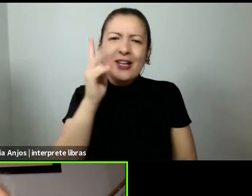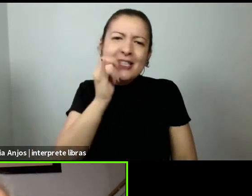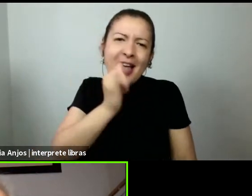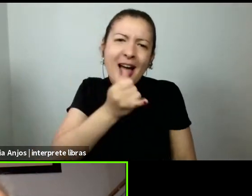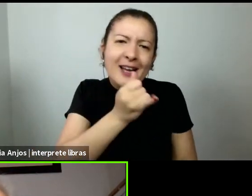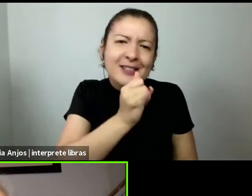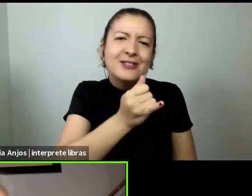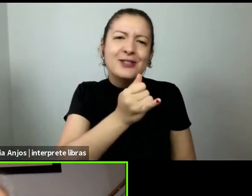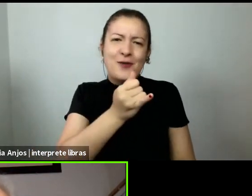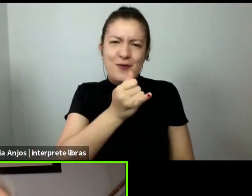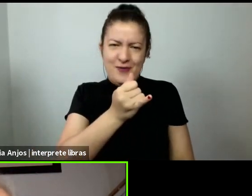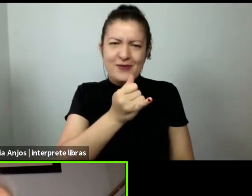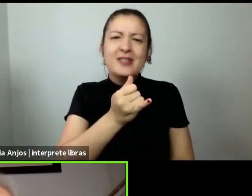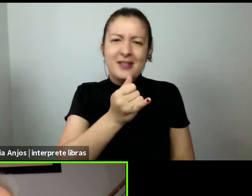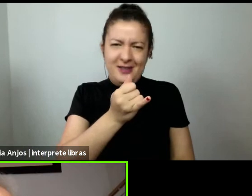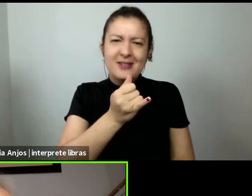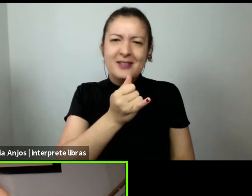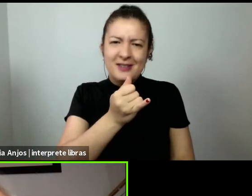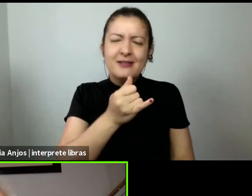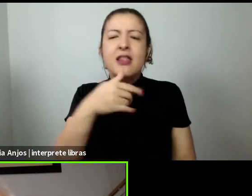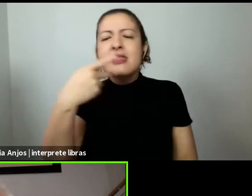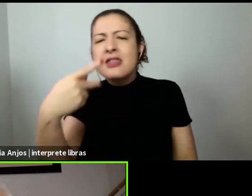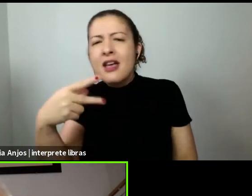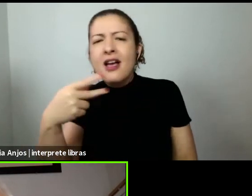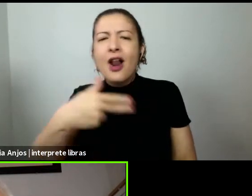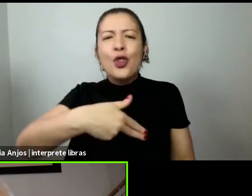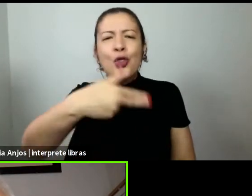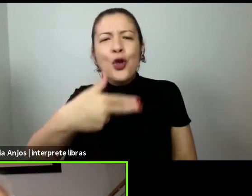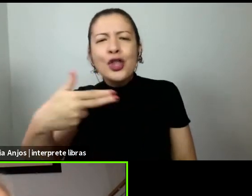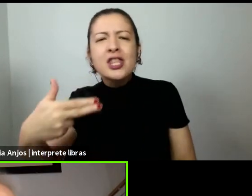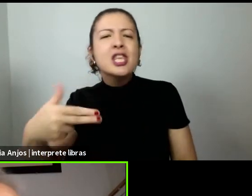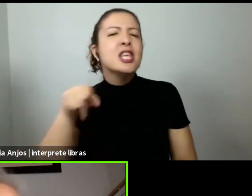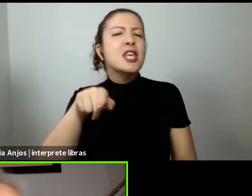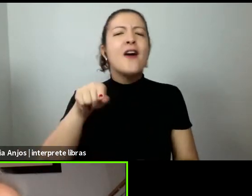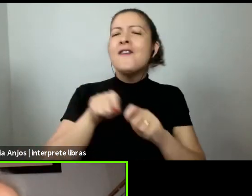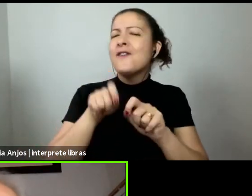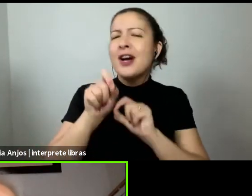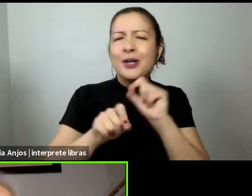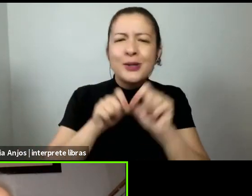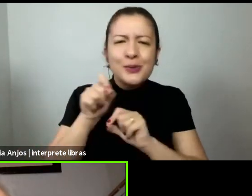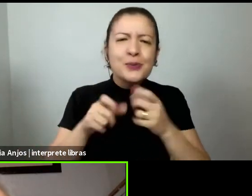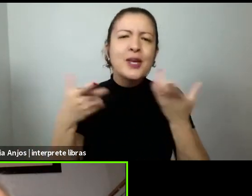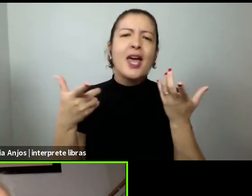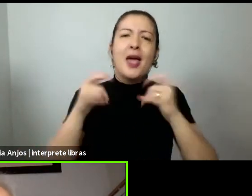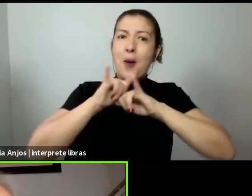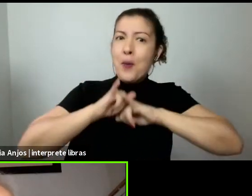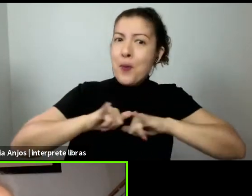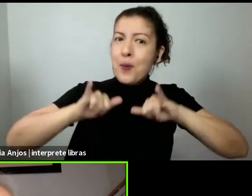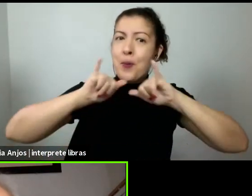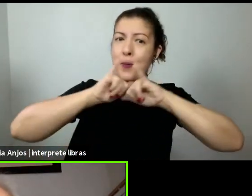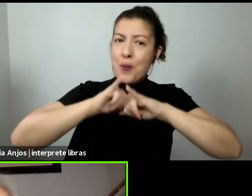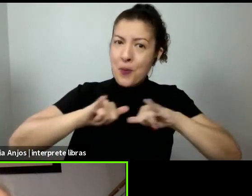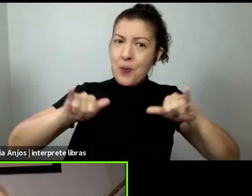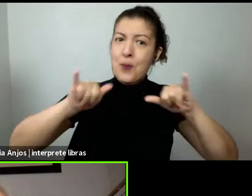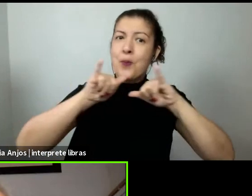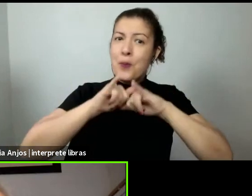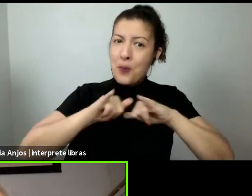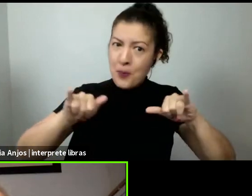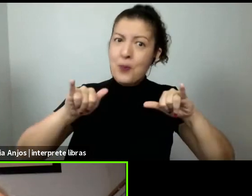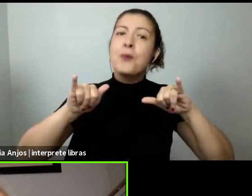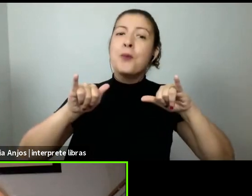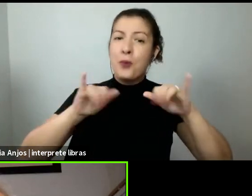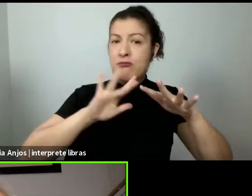what the animals are doing, and have that with social media and all the tools that we have